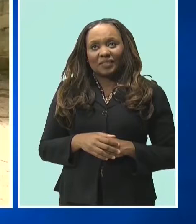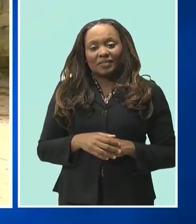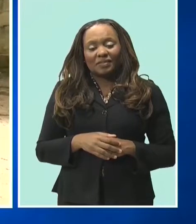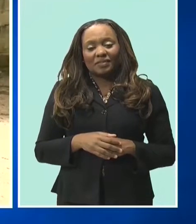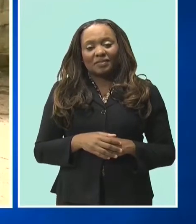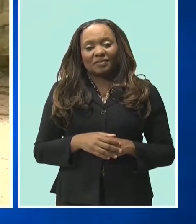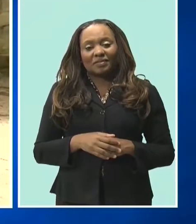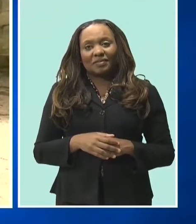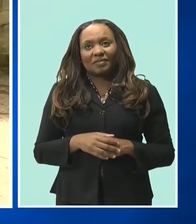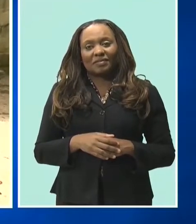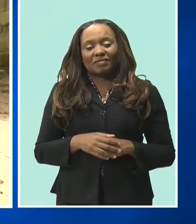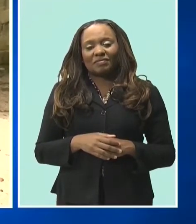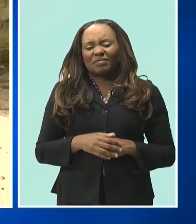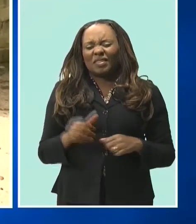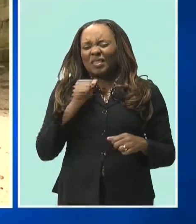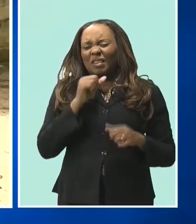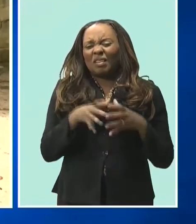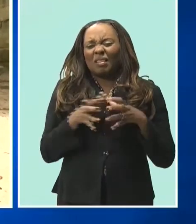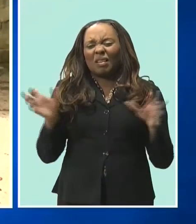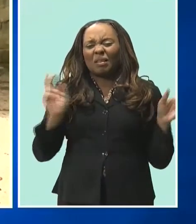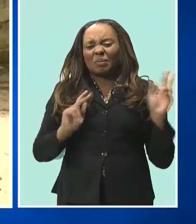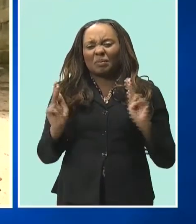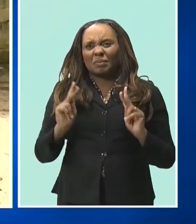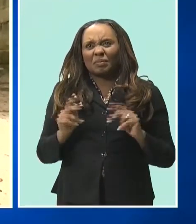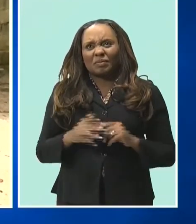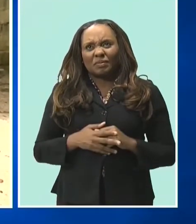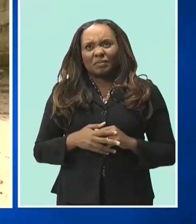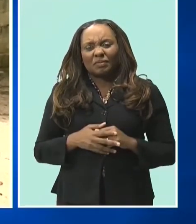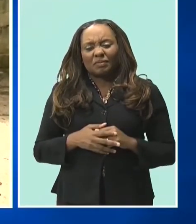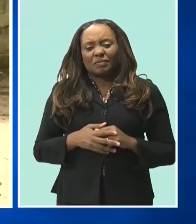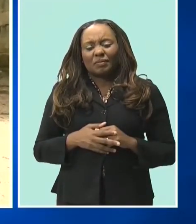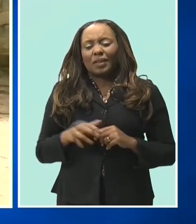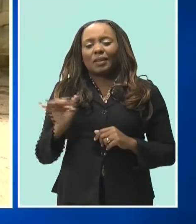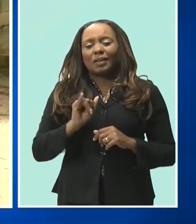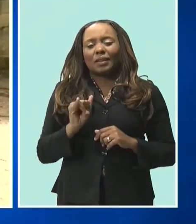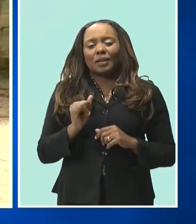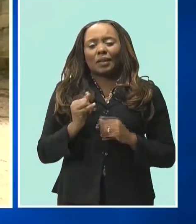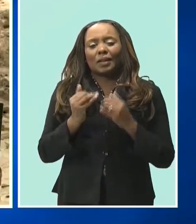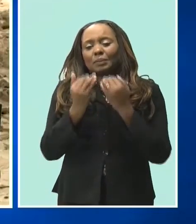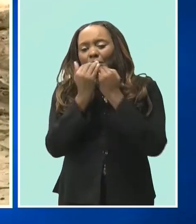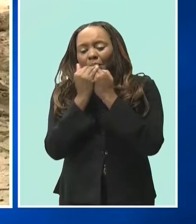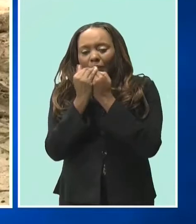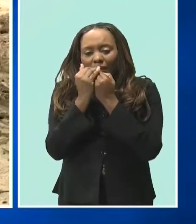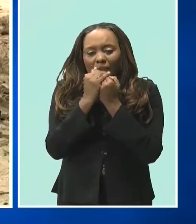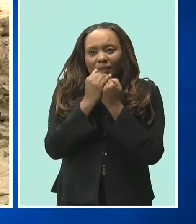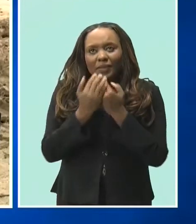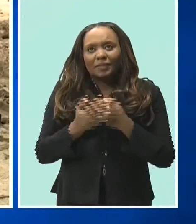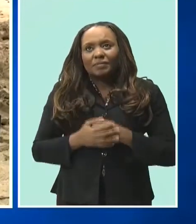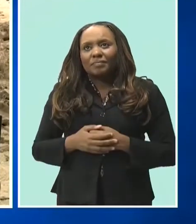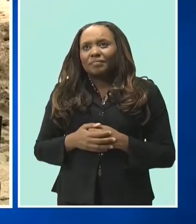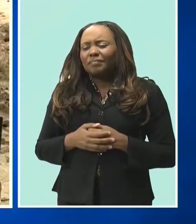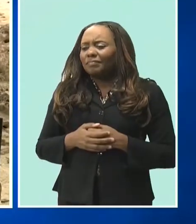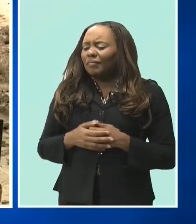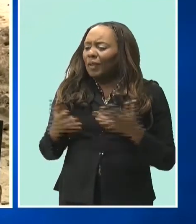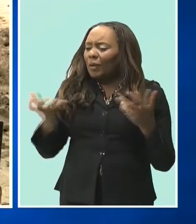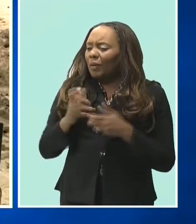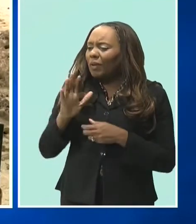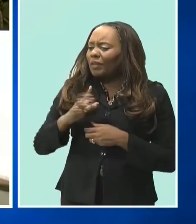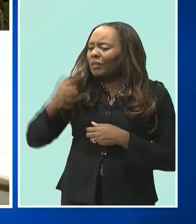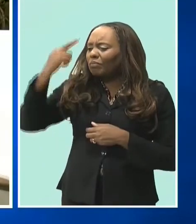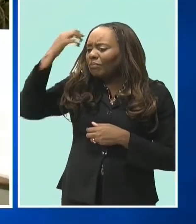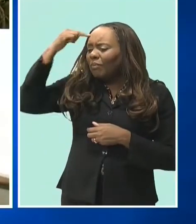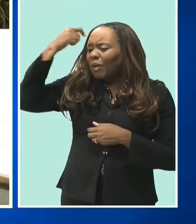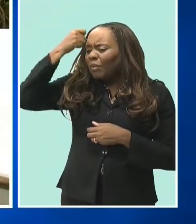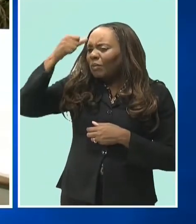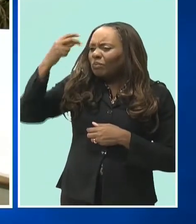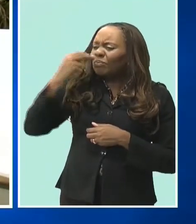because mostly it's got less people and I don't know, it's more like a picnic beach to me. Tell me one of your fondest memories at Pebbles.